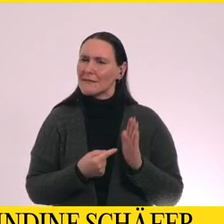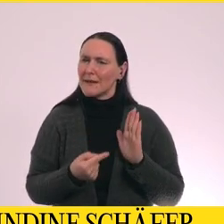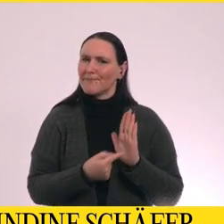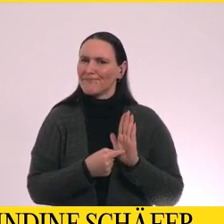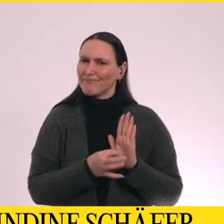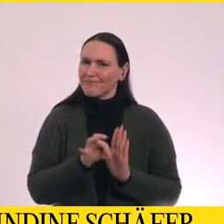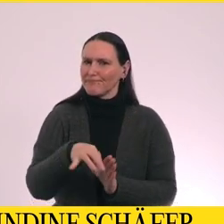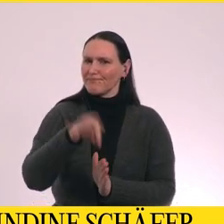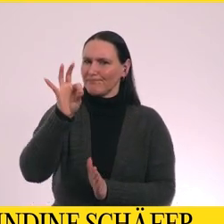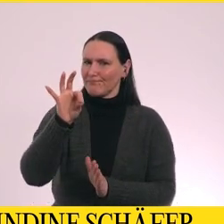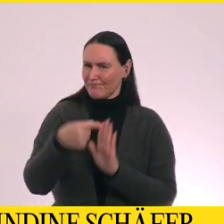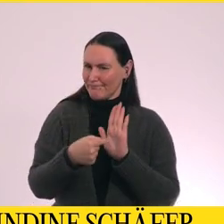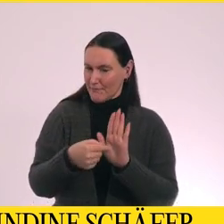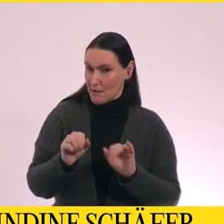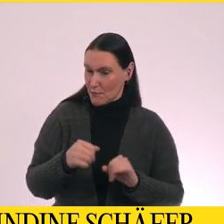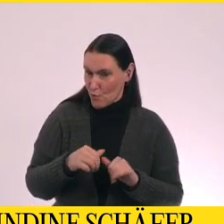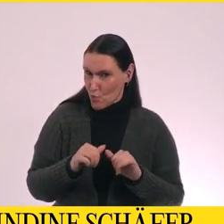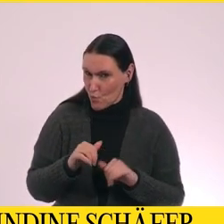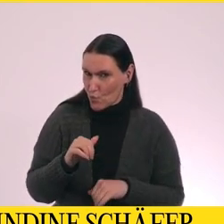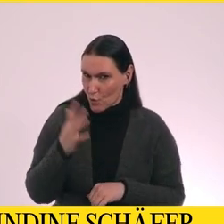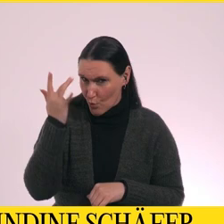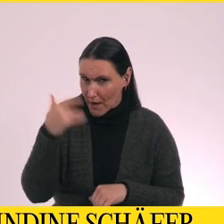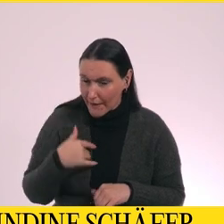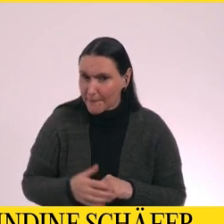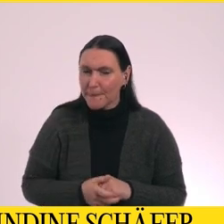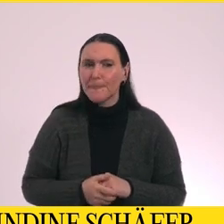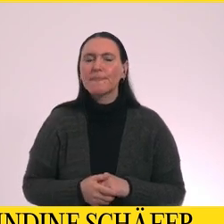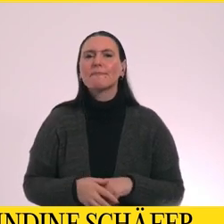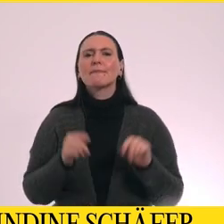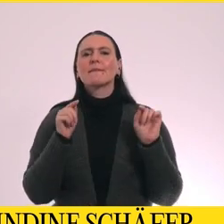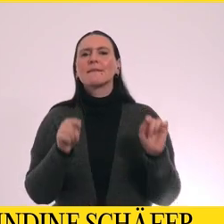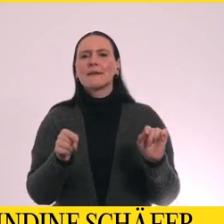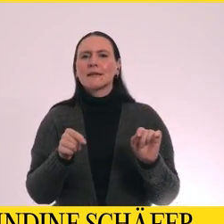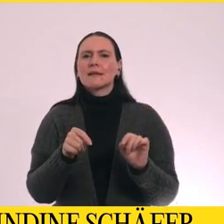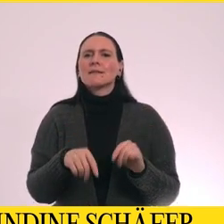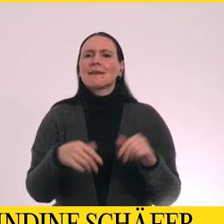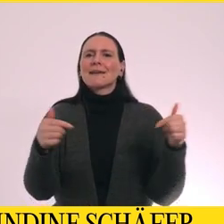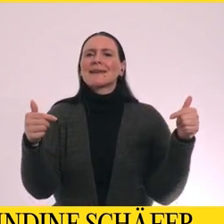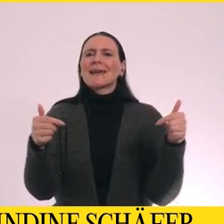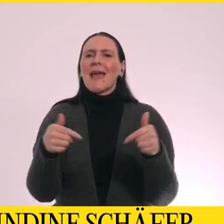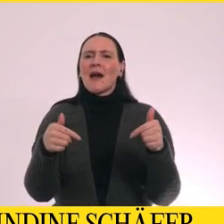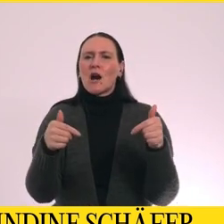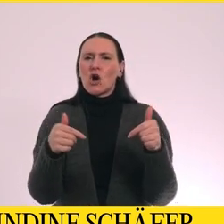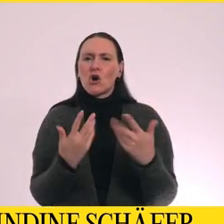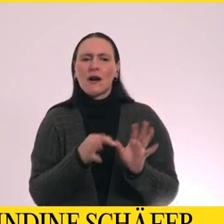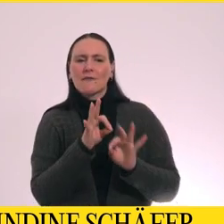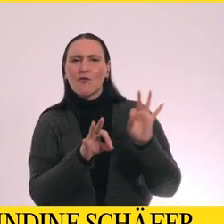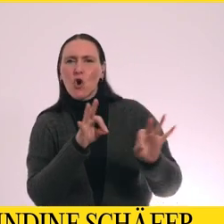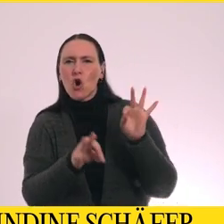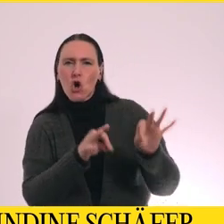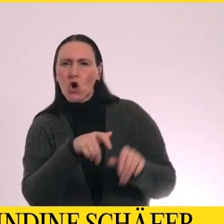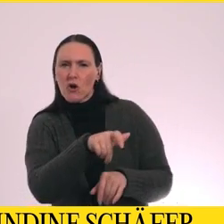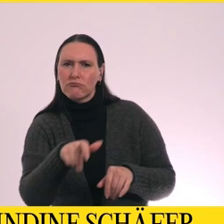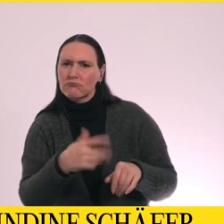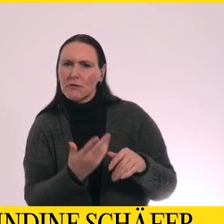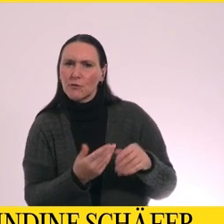an overuse, actually, of the term care recently, especially in the art world, in cultural contexts, etc.